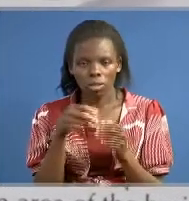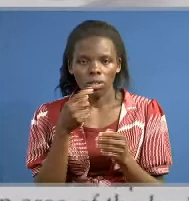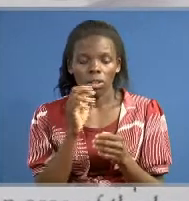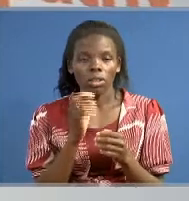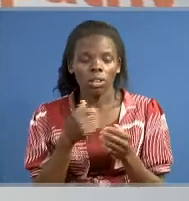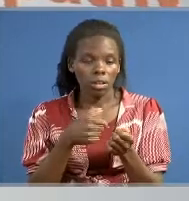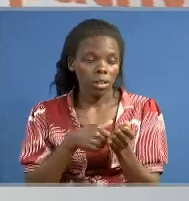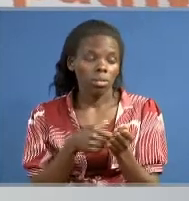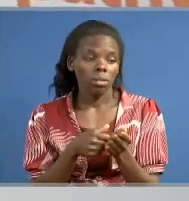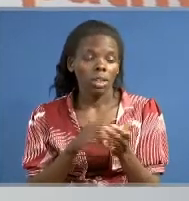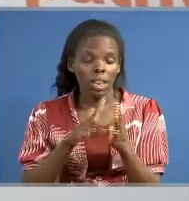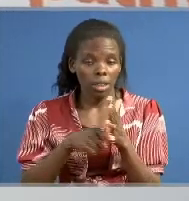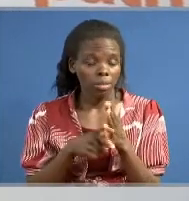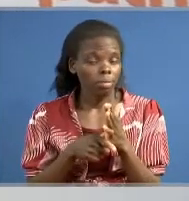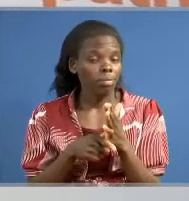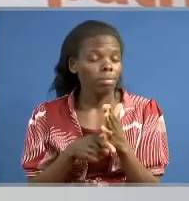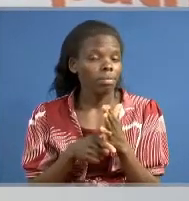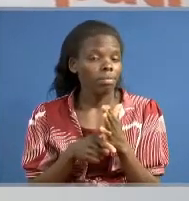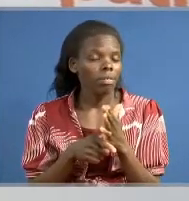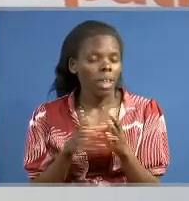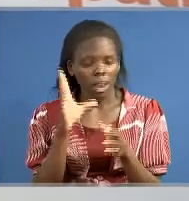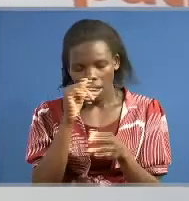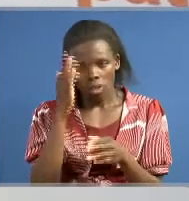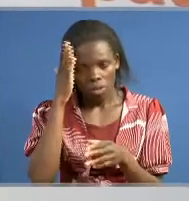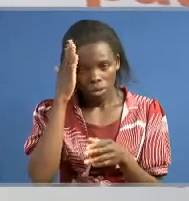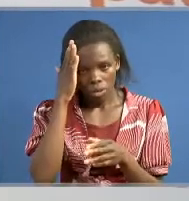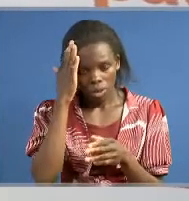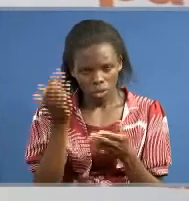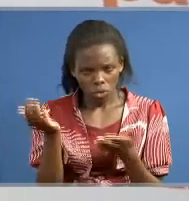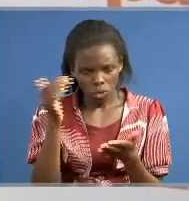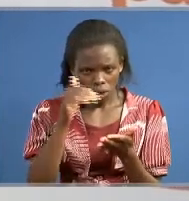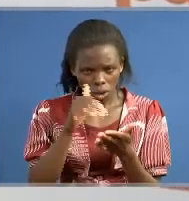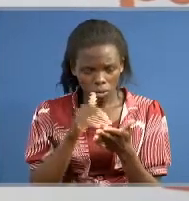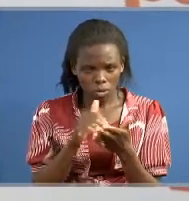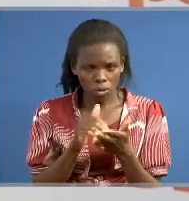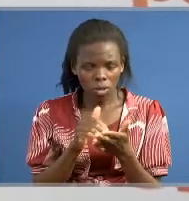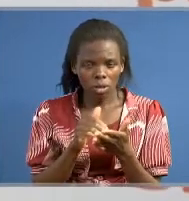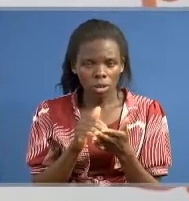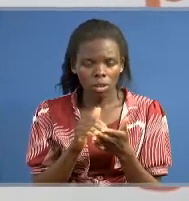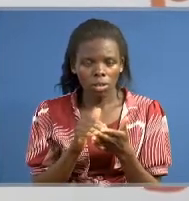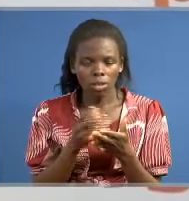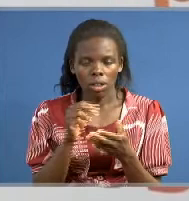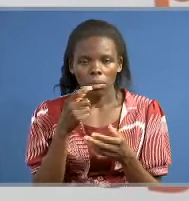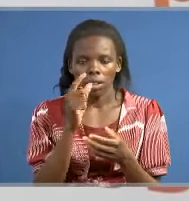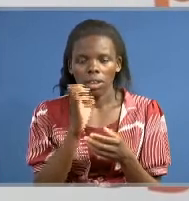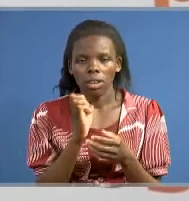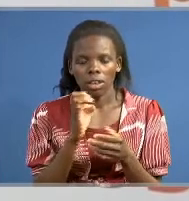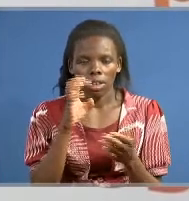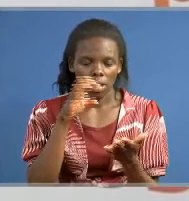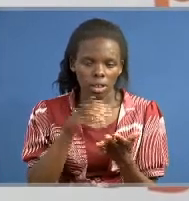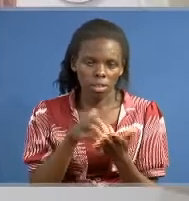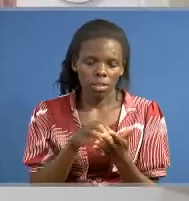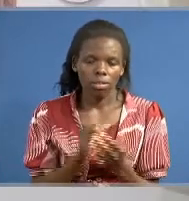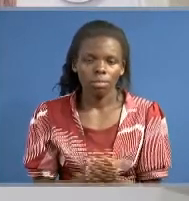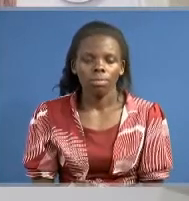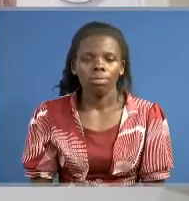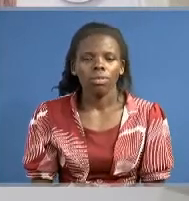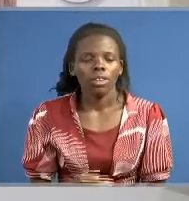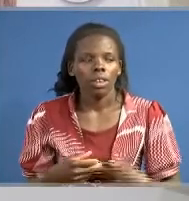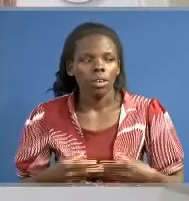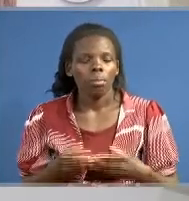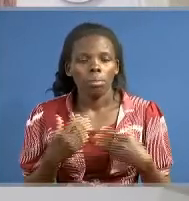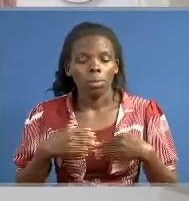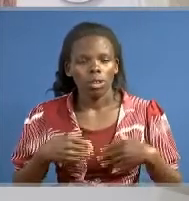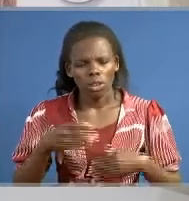late treatment. He adds that lack of awareness is contributing to the increase of diabetic cases. For young people